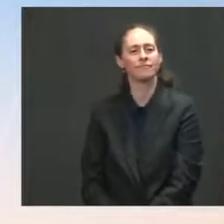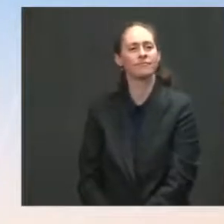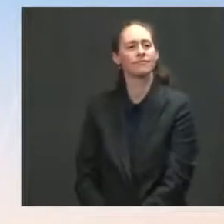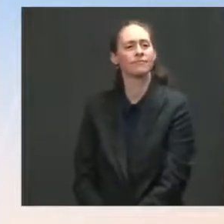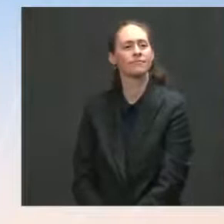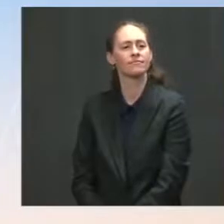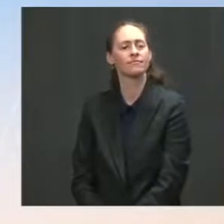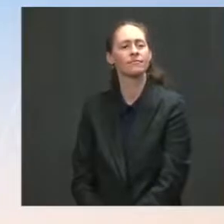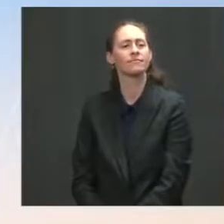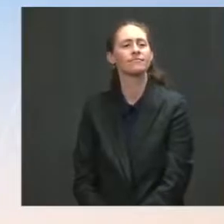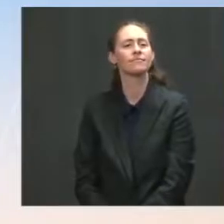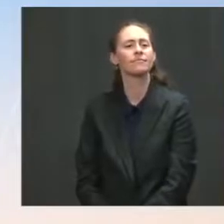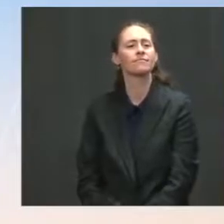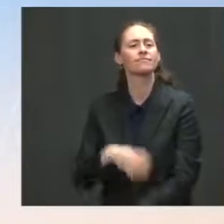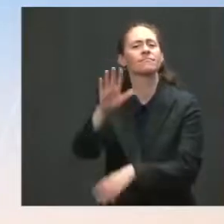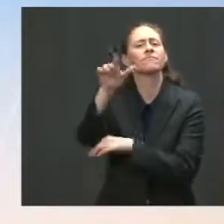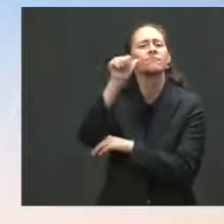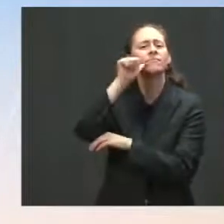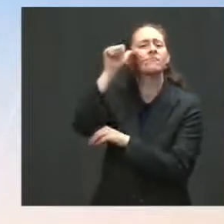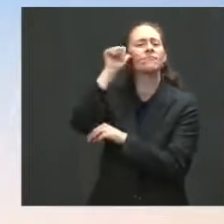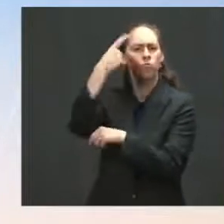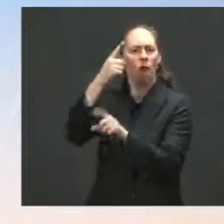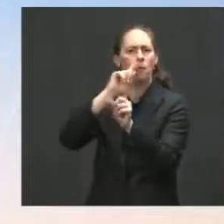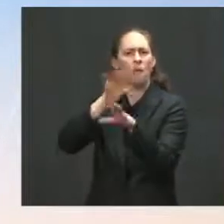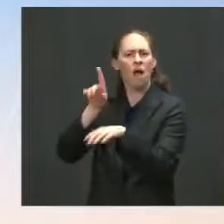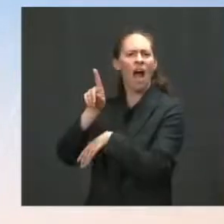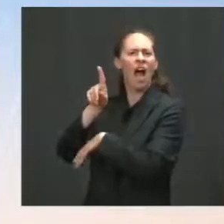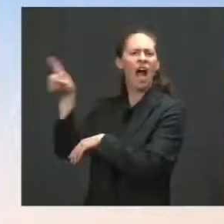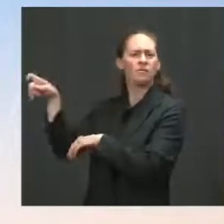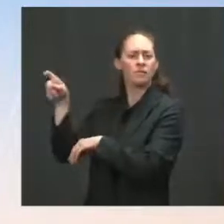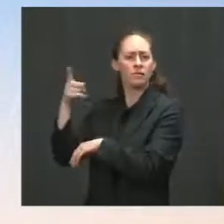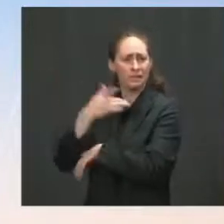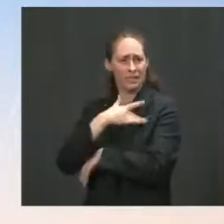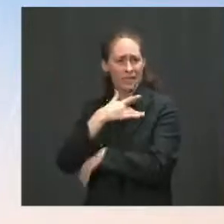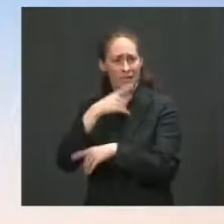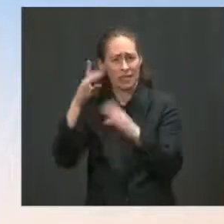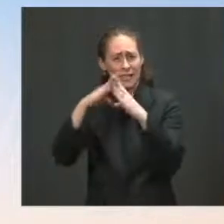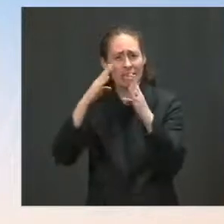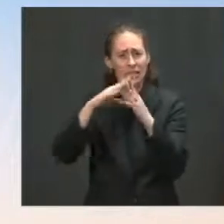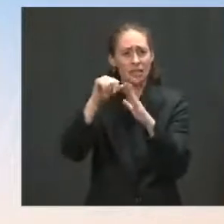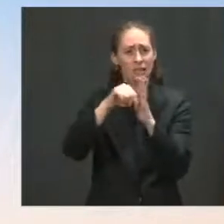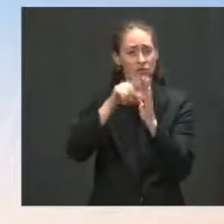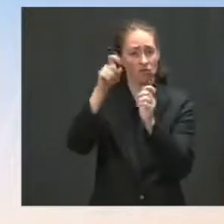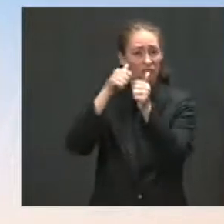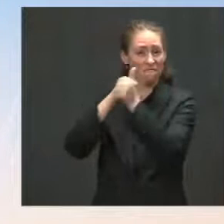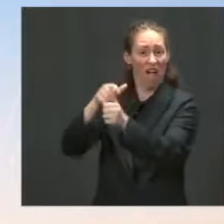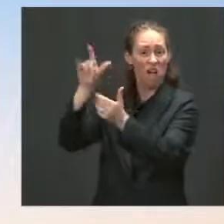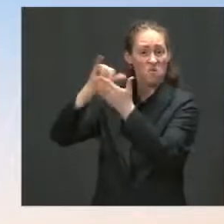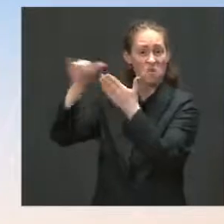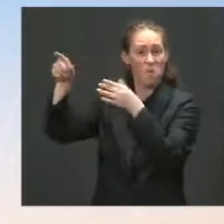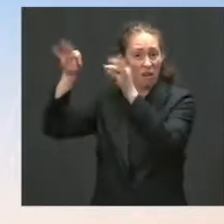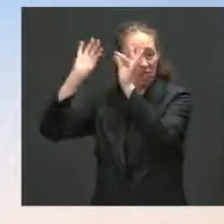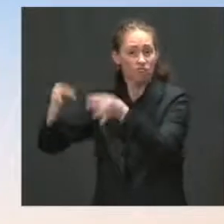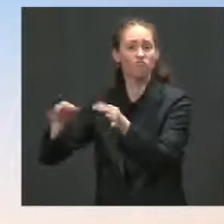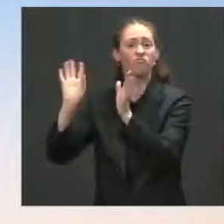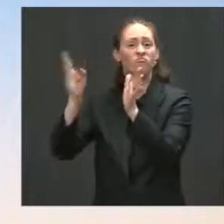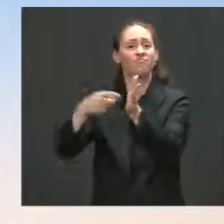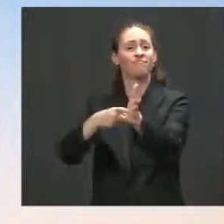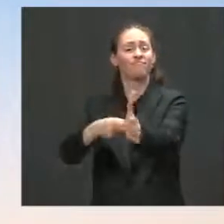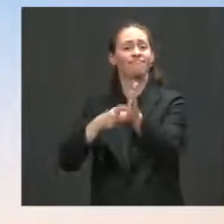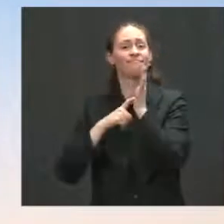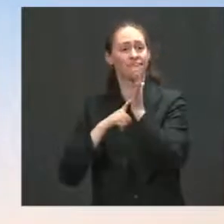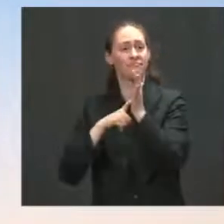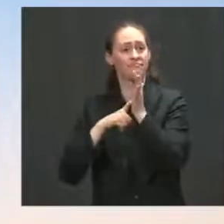asked whether he thinks more cities and states should follow New York City's lead and institute rules, essentially requiring people